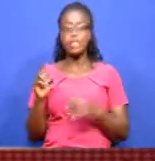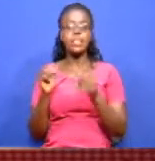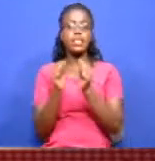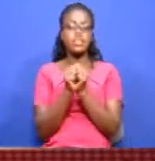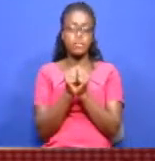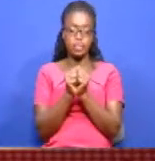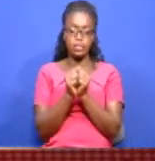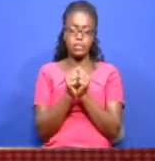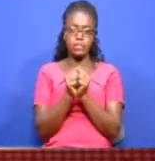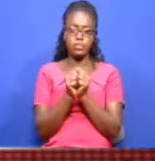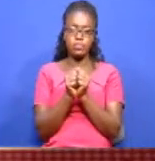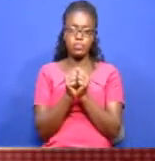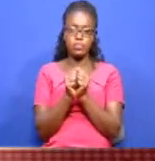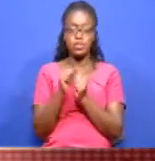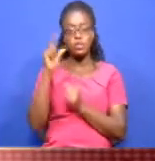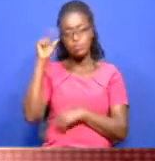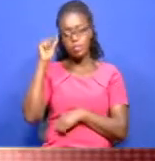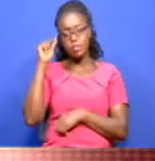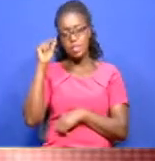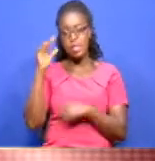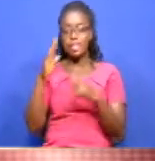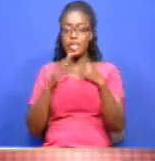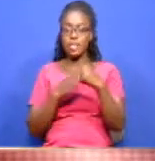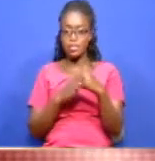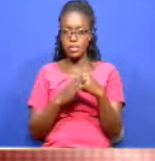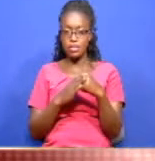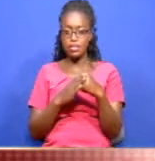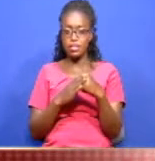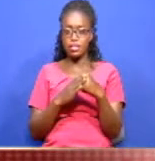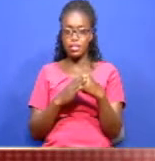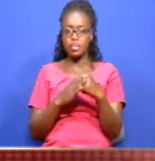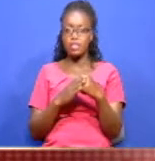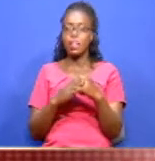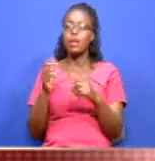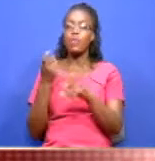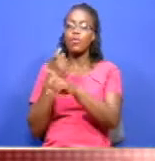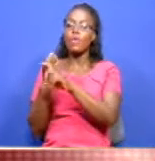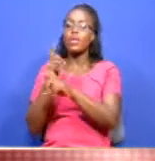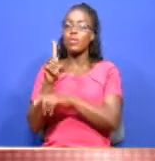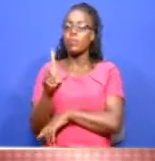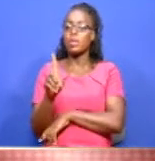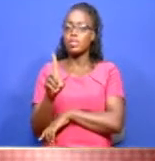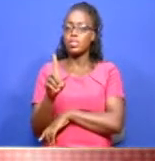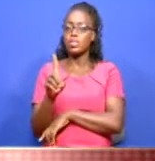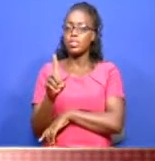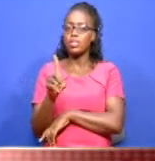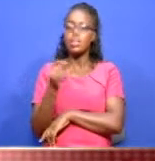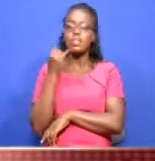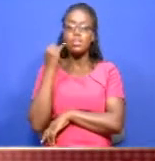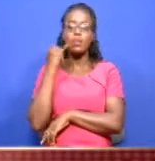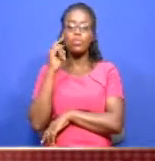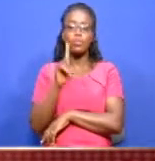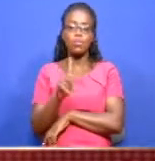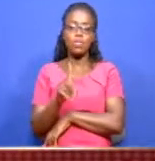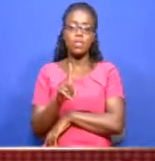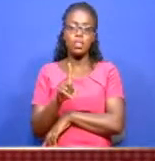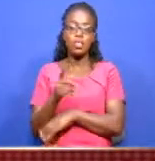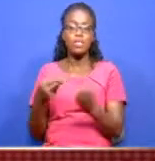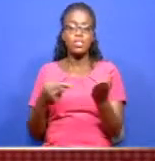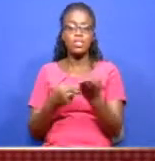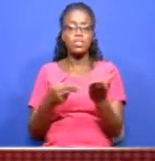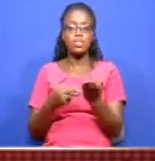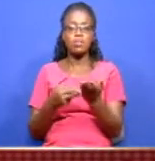cases, Mombasa 9 cases, Kwale 1 case, Nakuru 1, and Taita